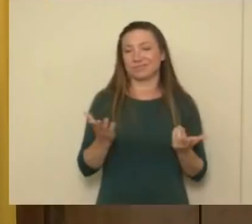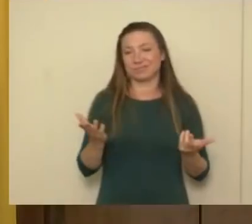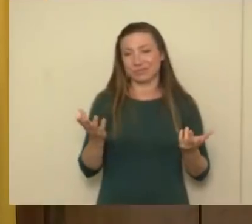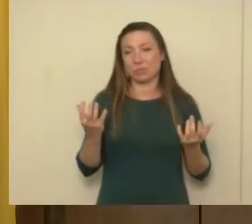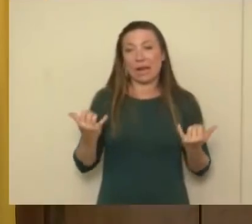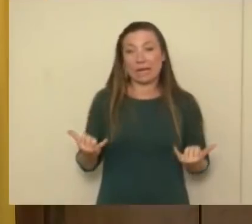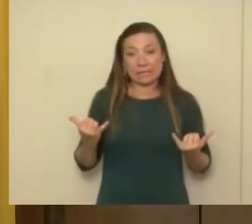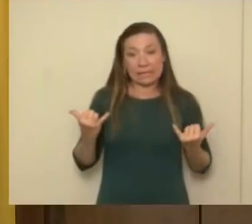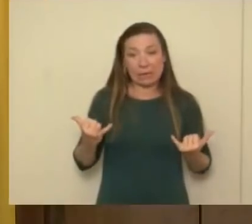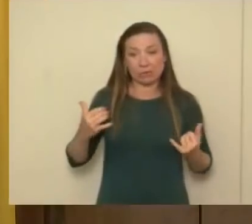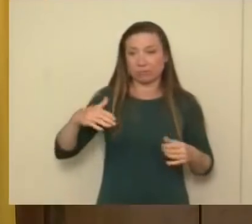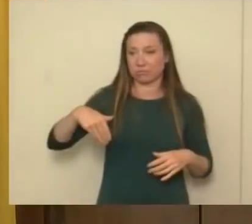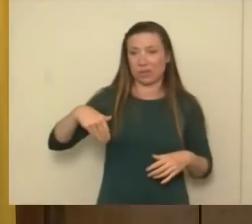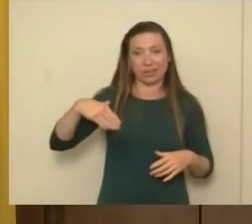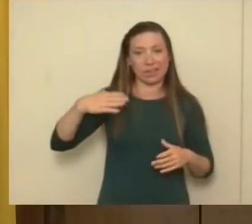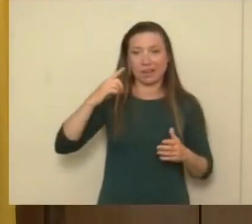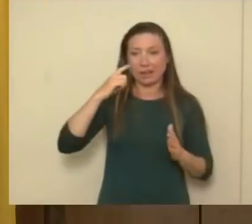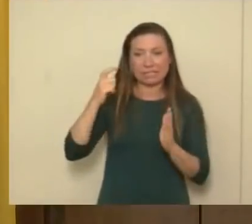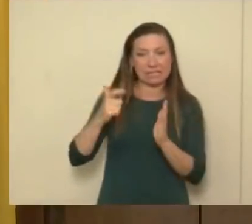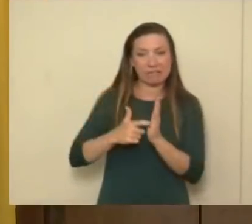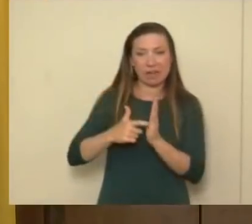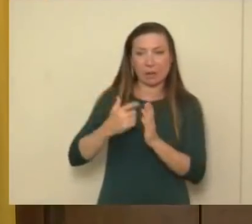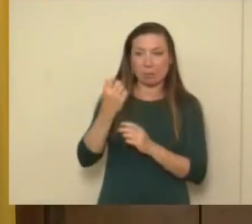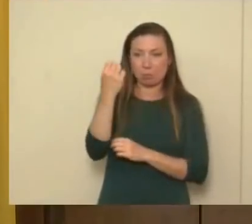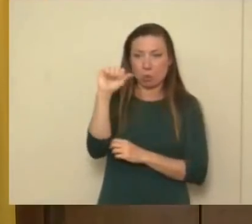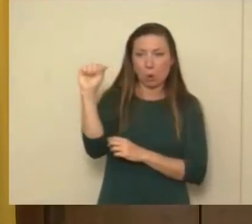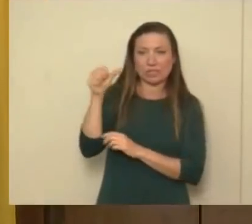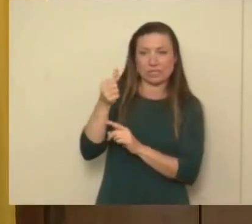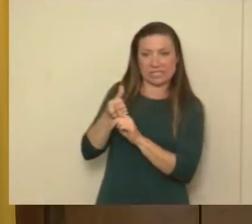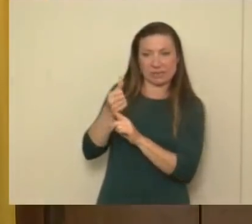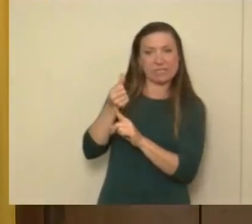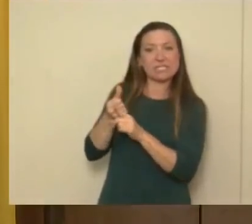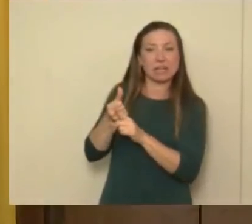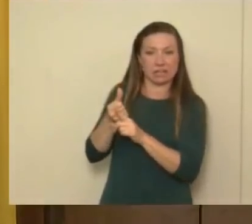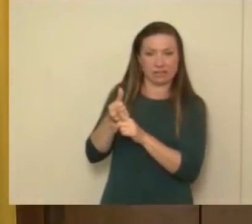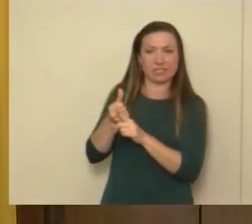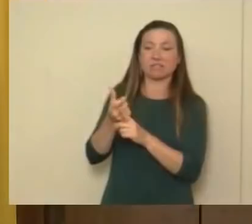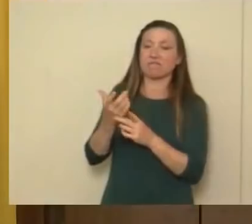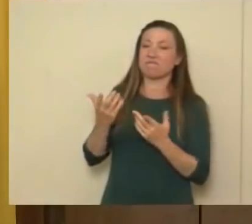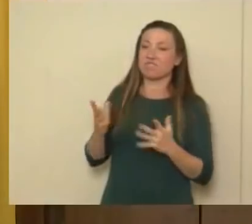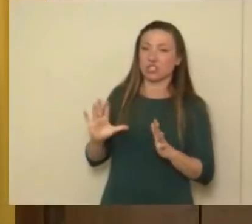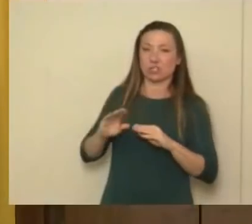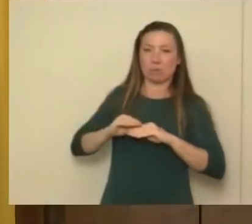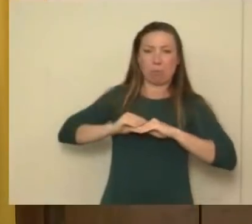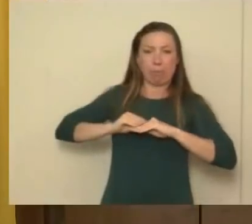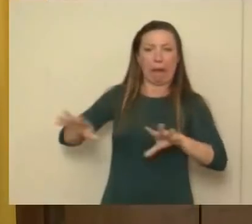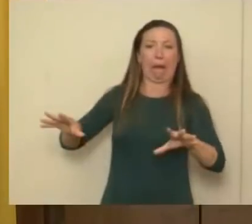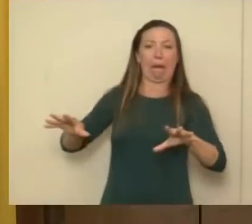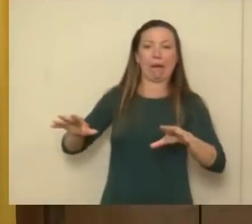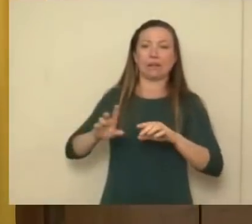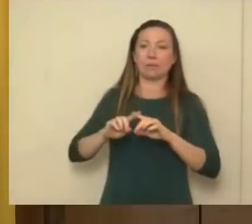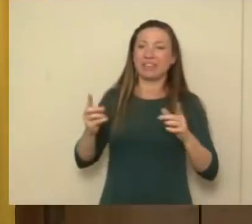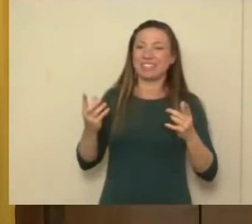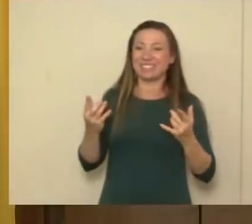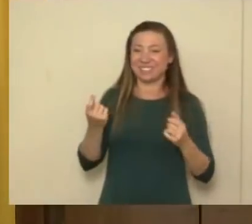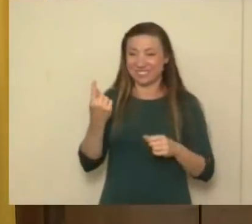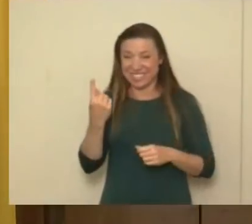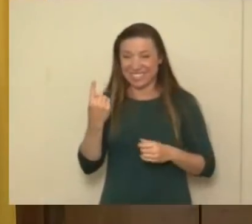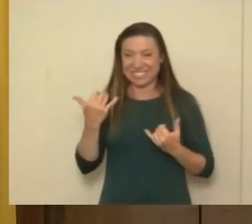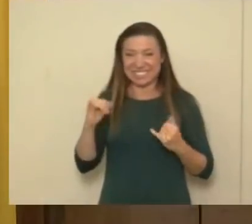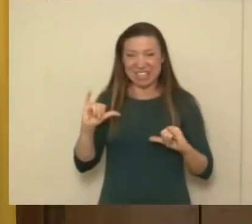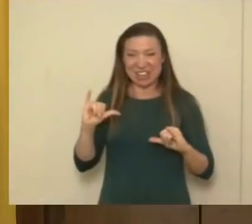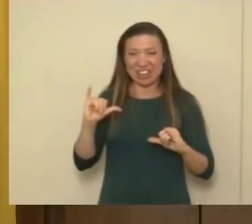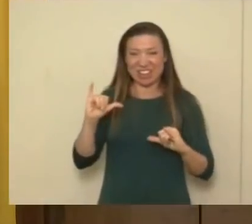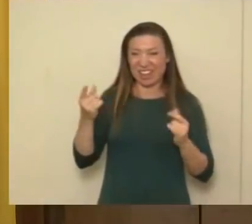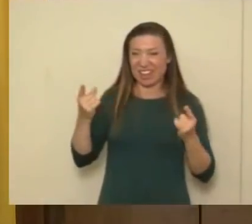of themselves caused a jump or a spike in the 14 days. But, we're still sort of a week, 10 days out.